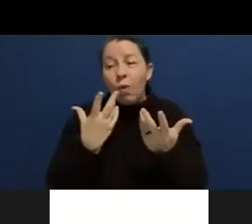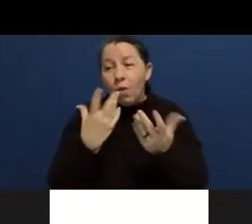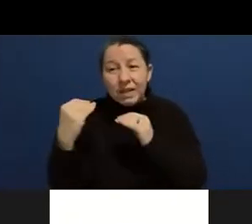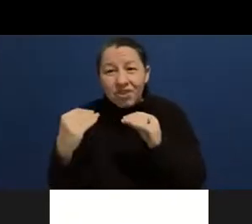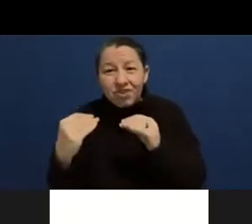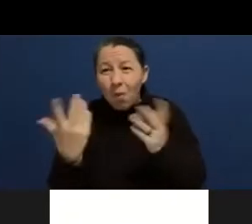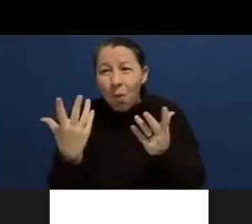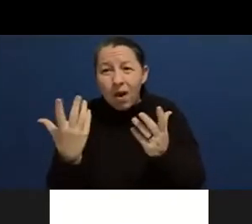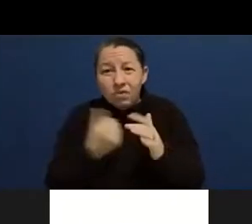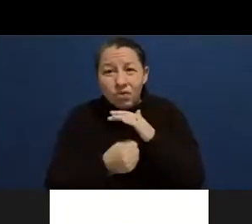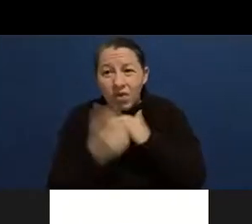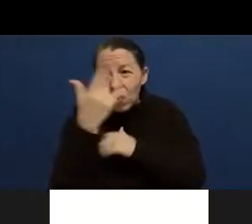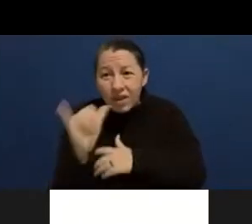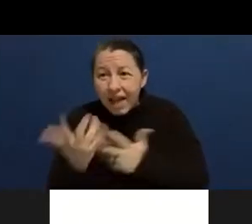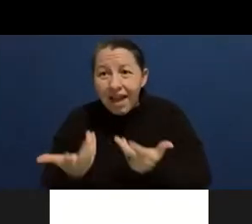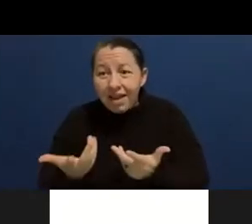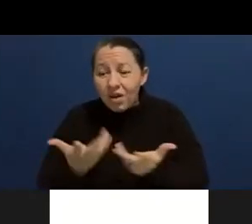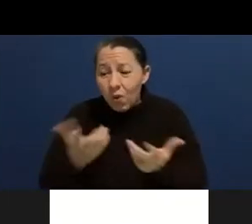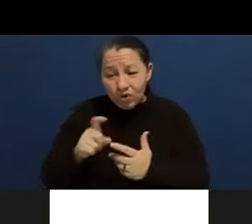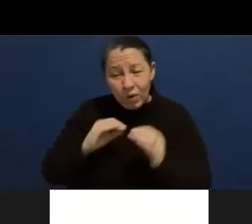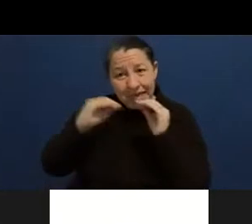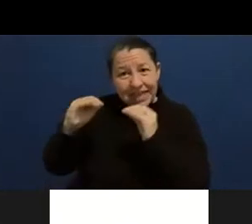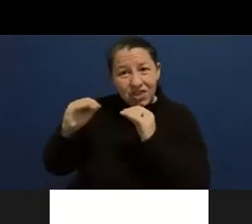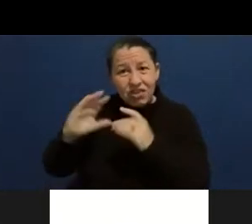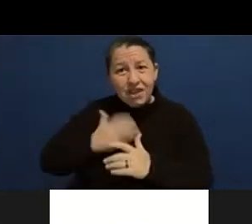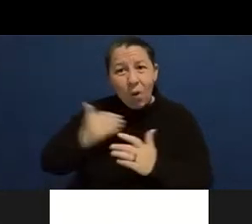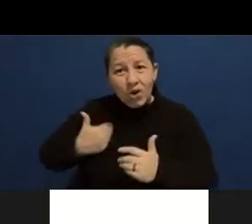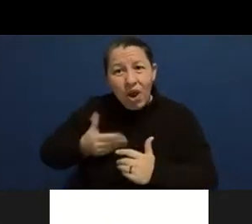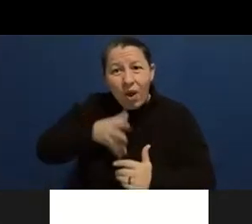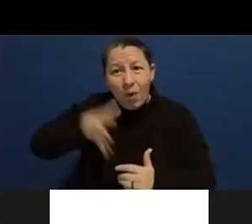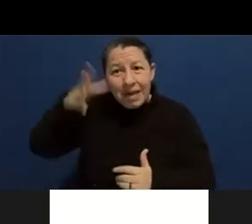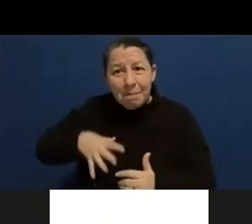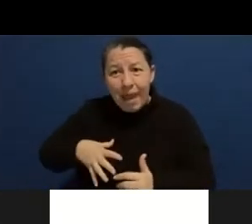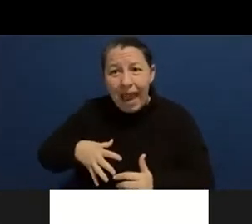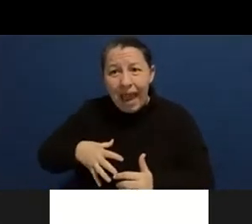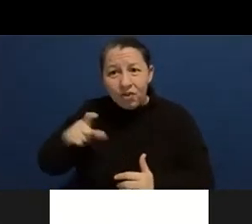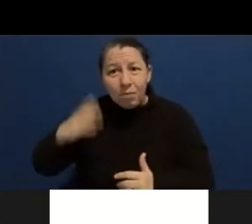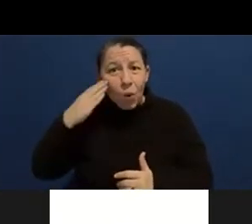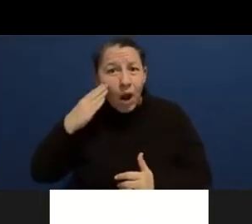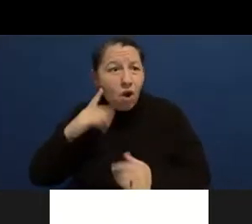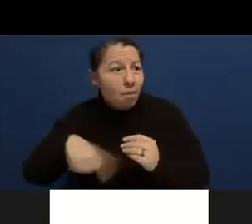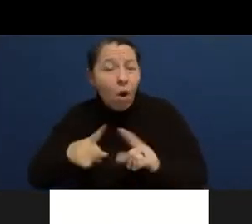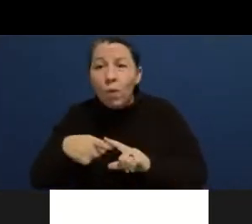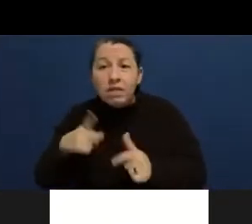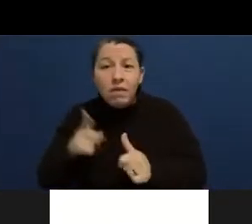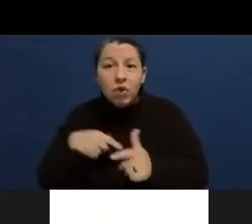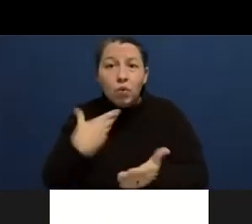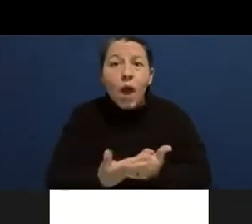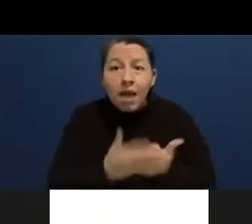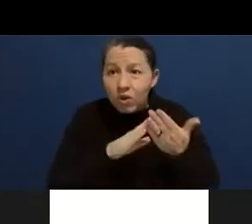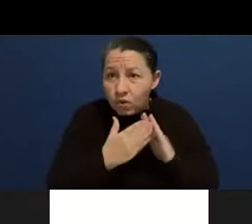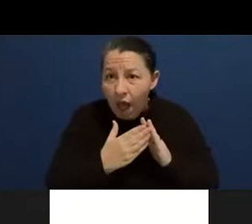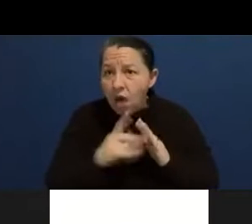trafficking look like? What do we need to teach our young women and our young men to be aware of when they're coming into town, to look